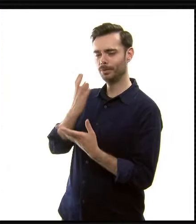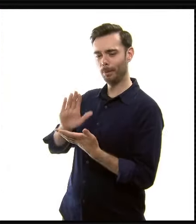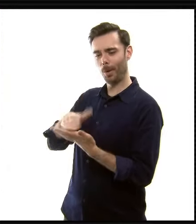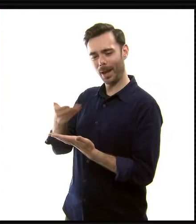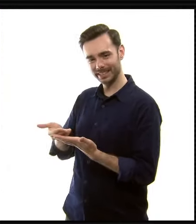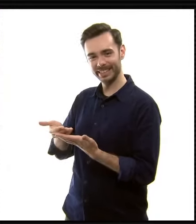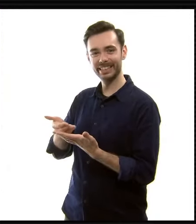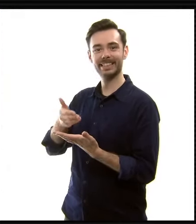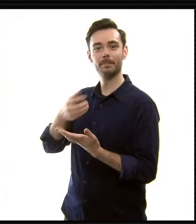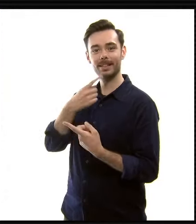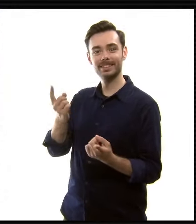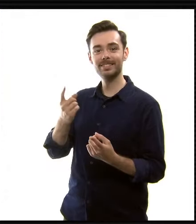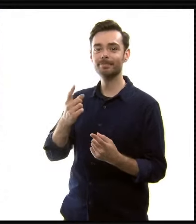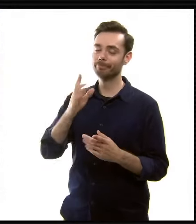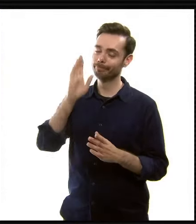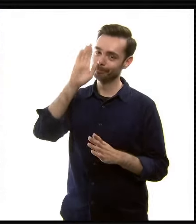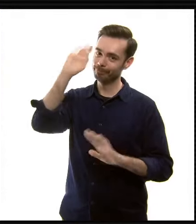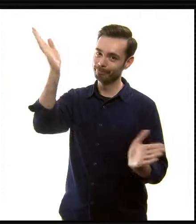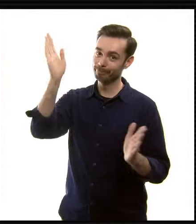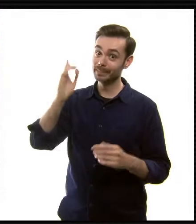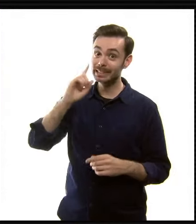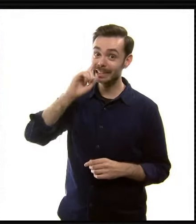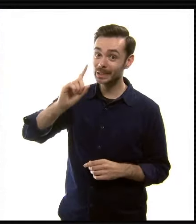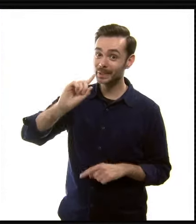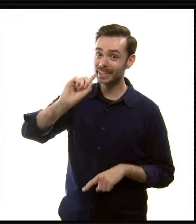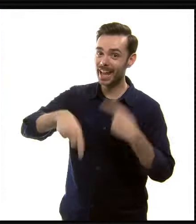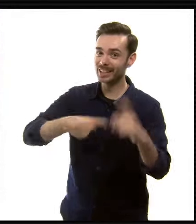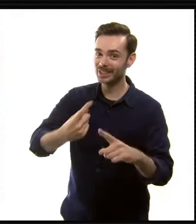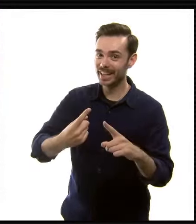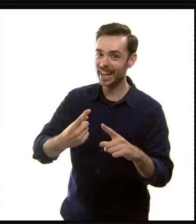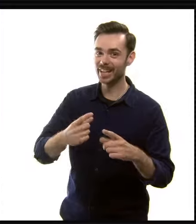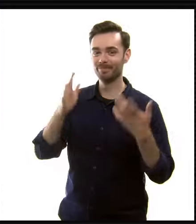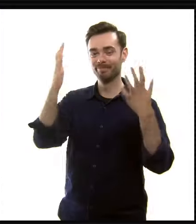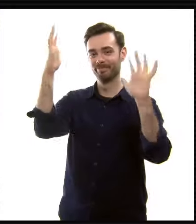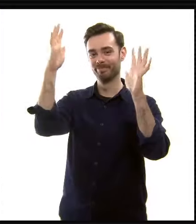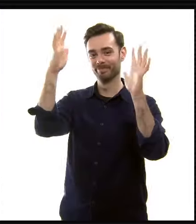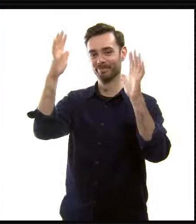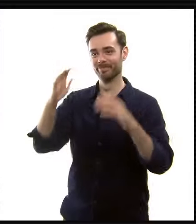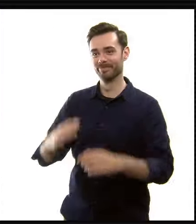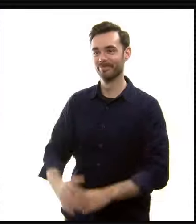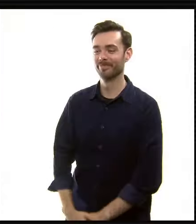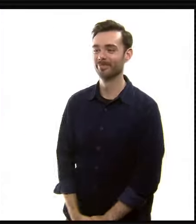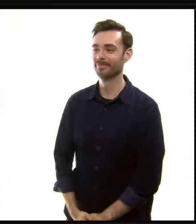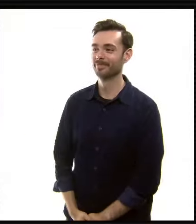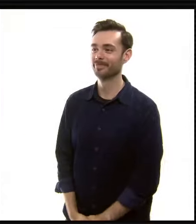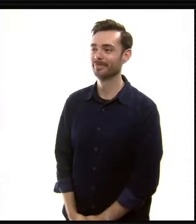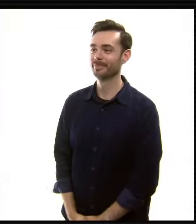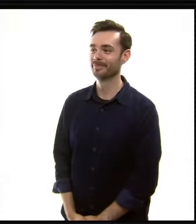adios. Yes, we'll see y'all next year, everyone. See you for LEGO Thanks for 2023. watching. Yes. Thanks for LEGO.